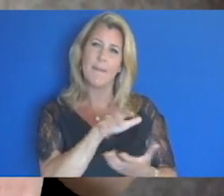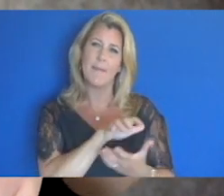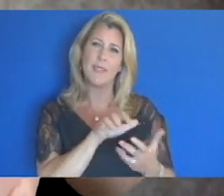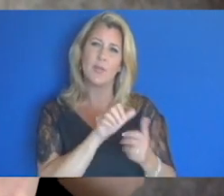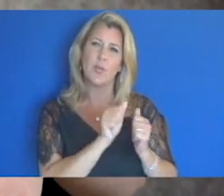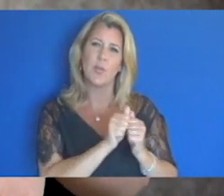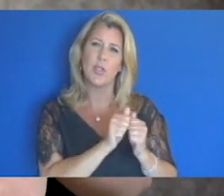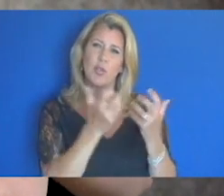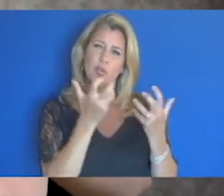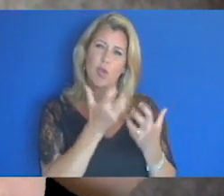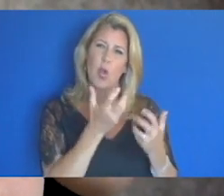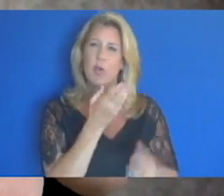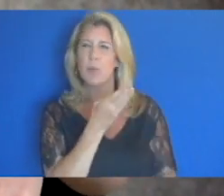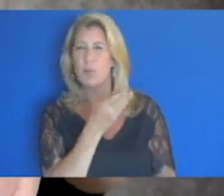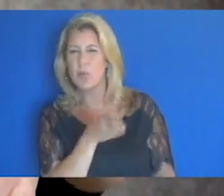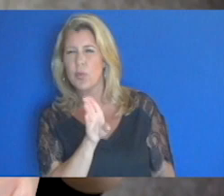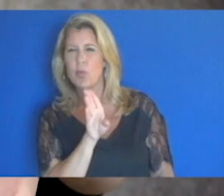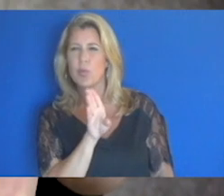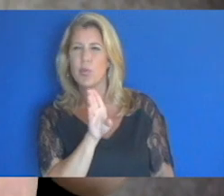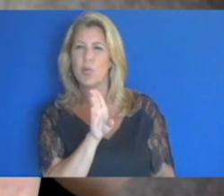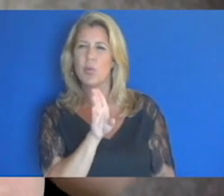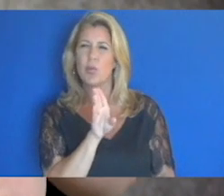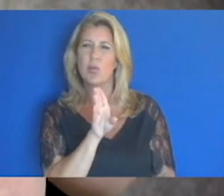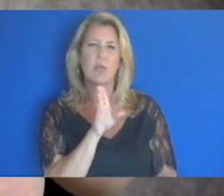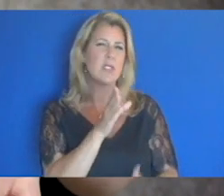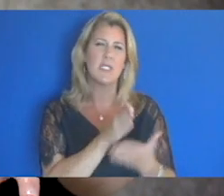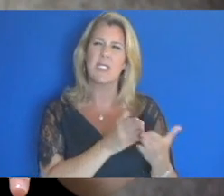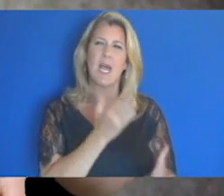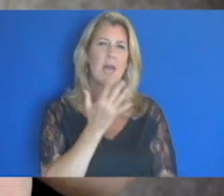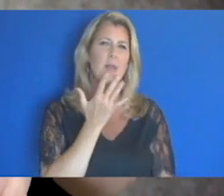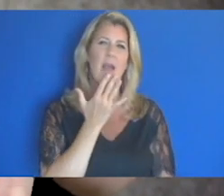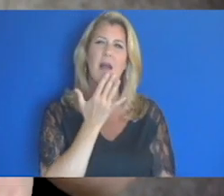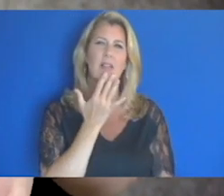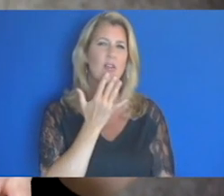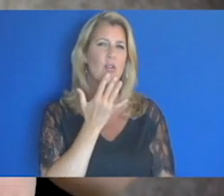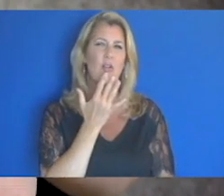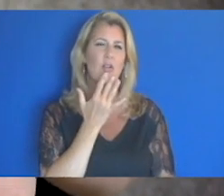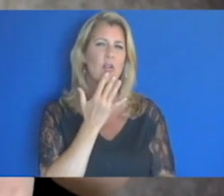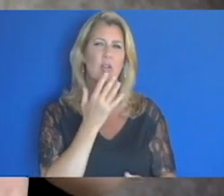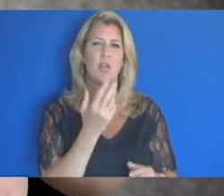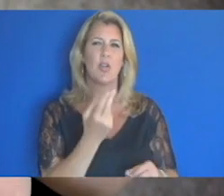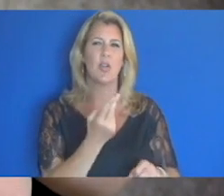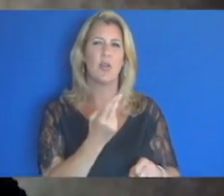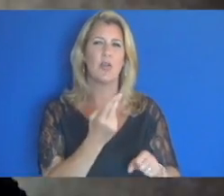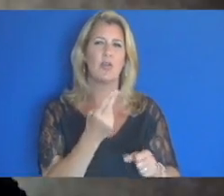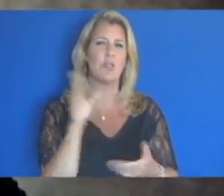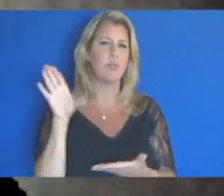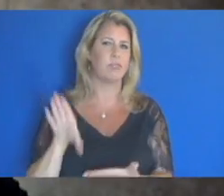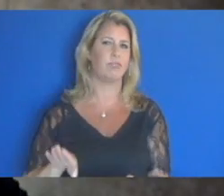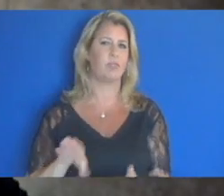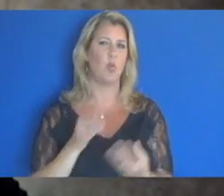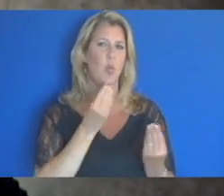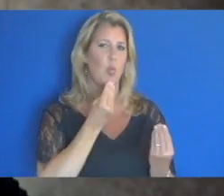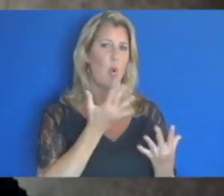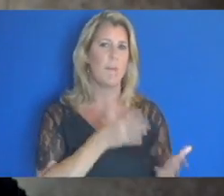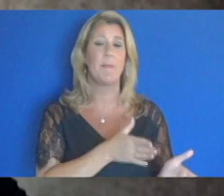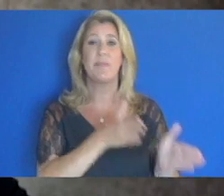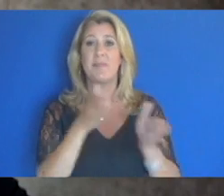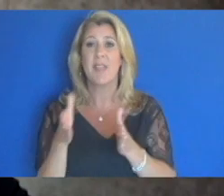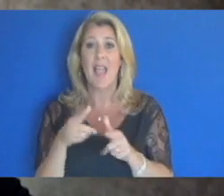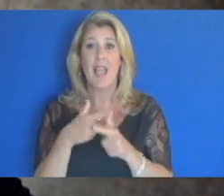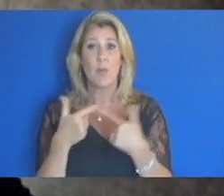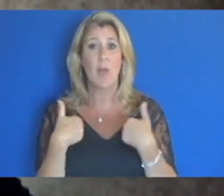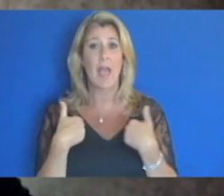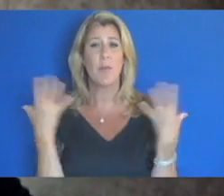they mix with a dark blue or some color that brought that warmness down. And then we got this